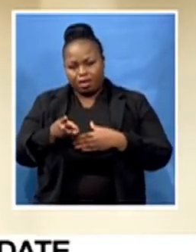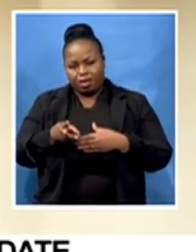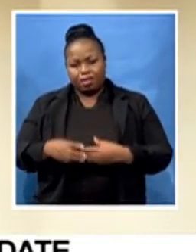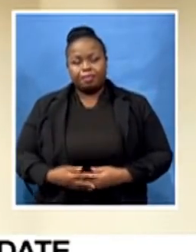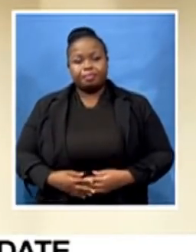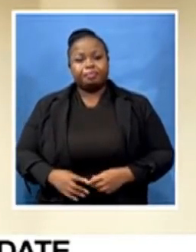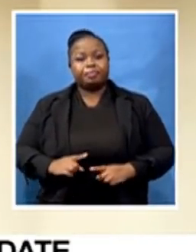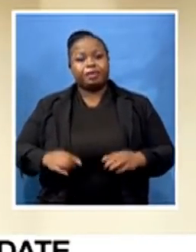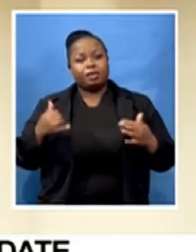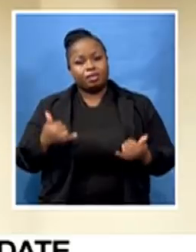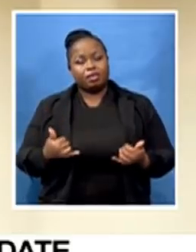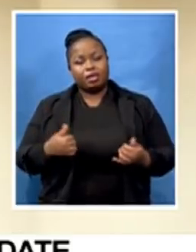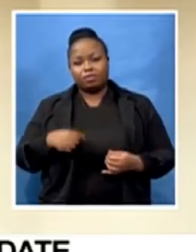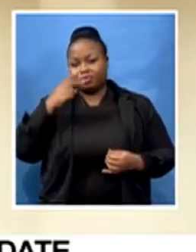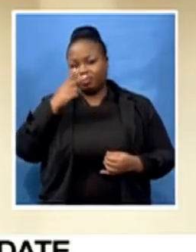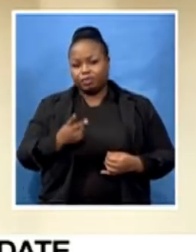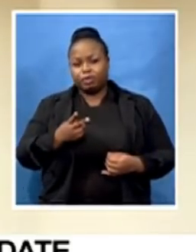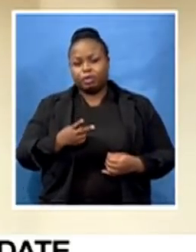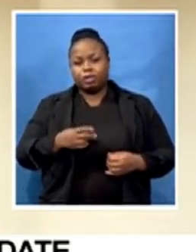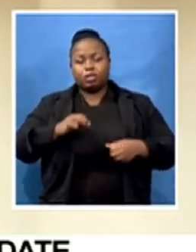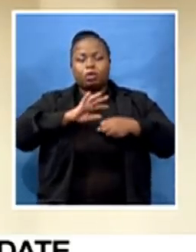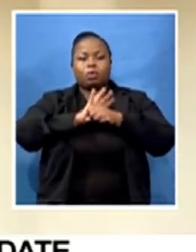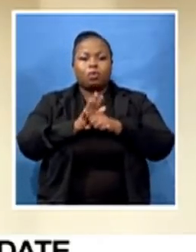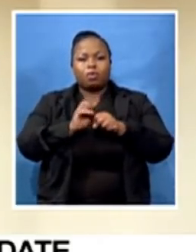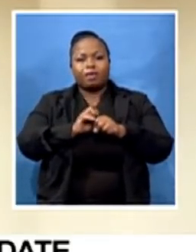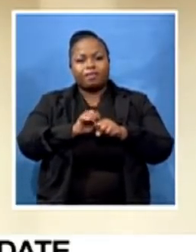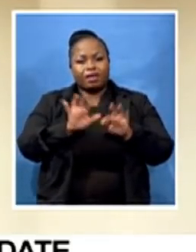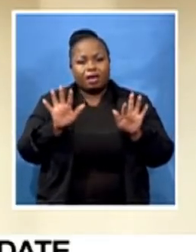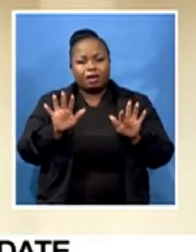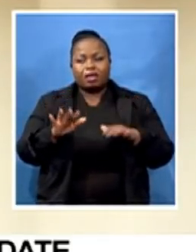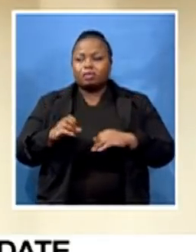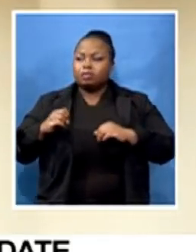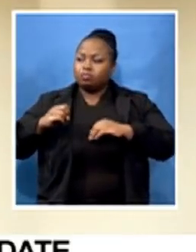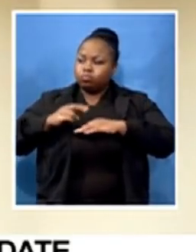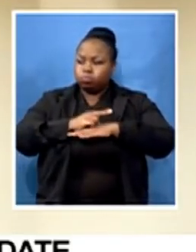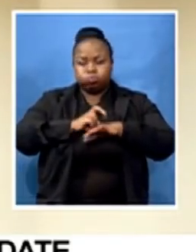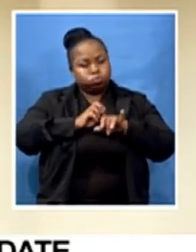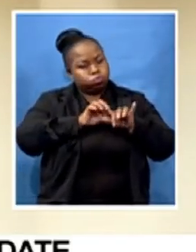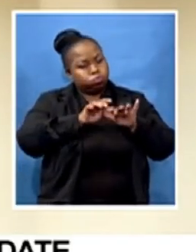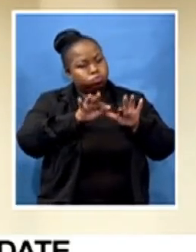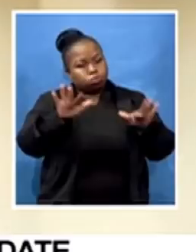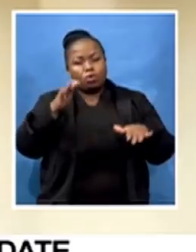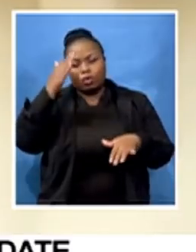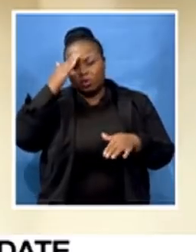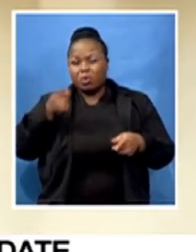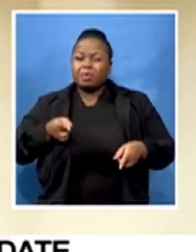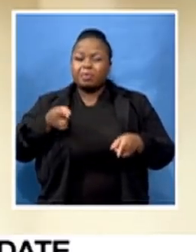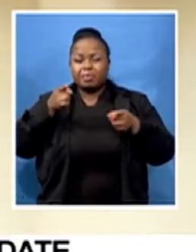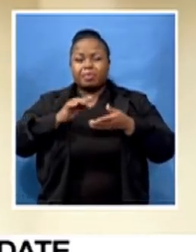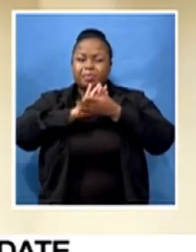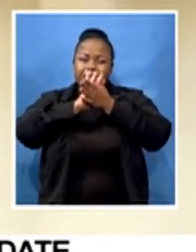damage it may cause. We are being advised to prepare for the